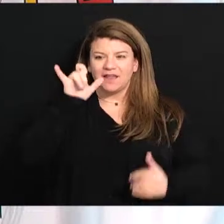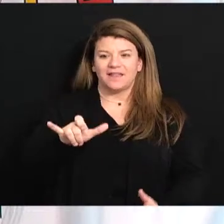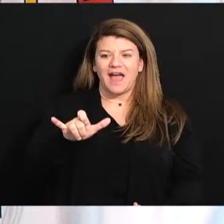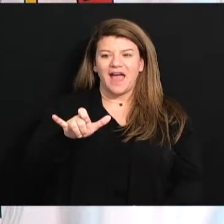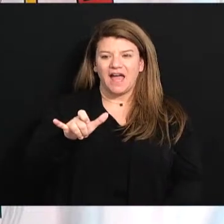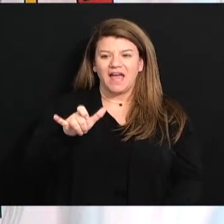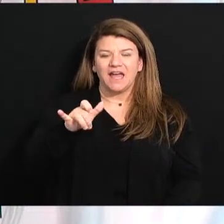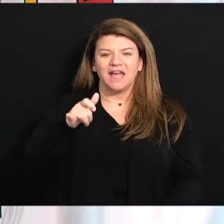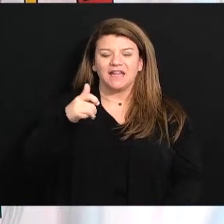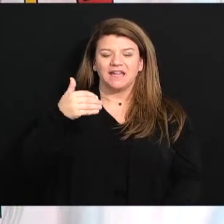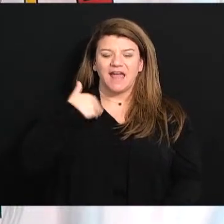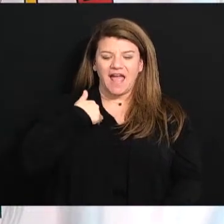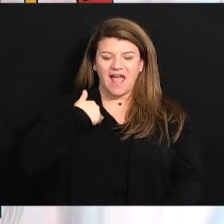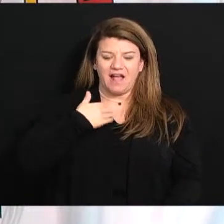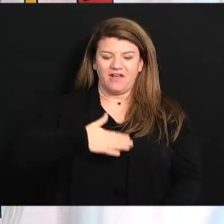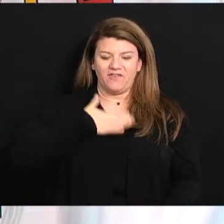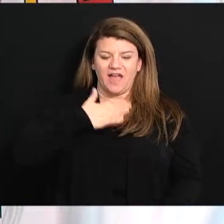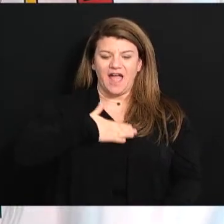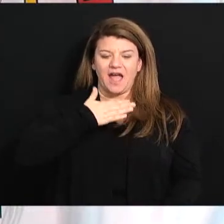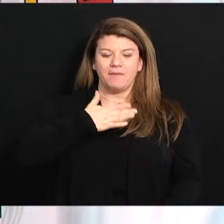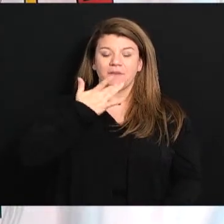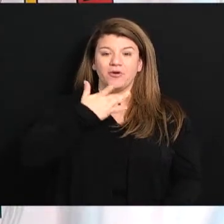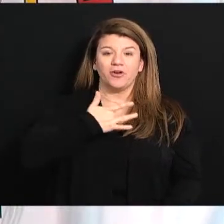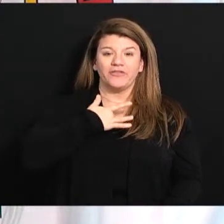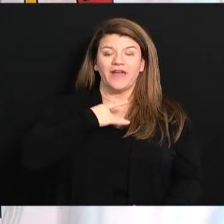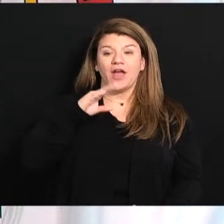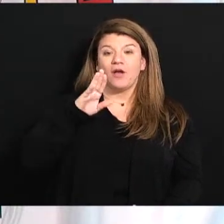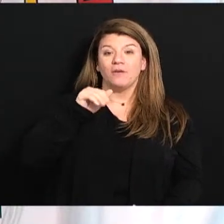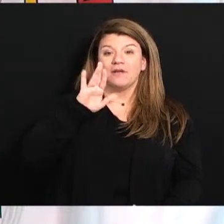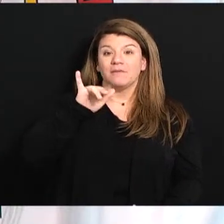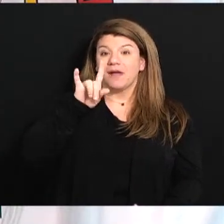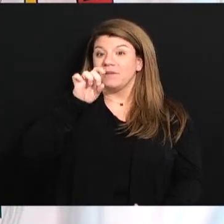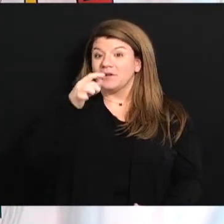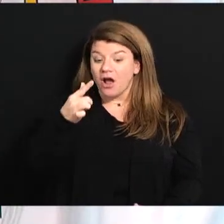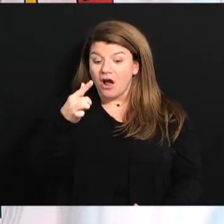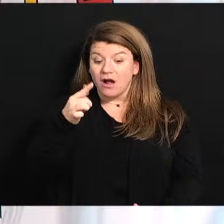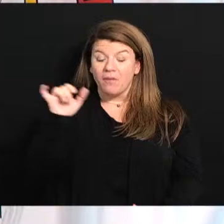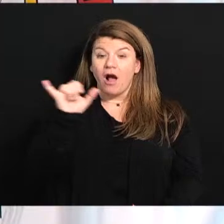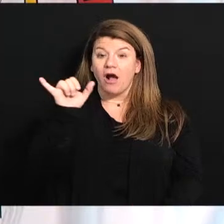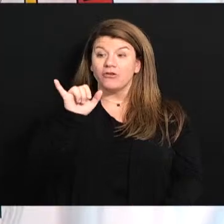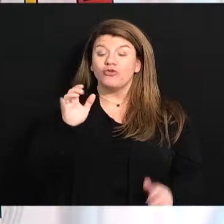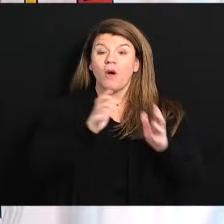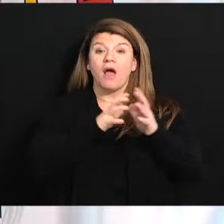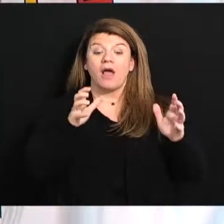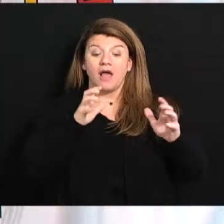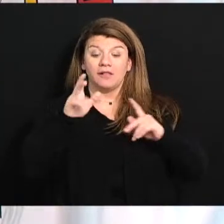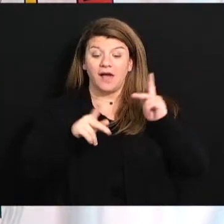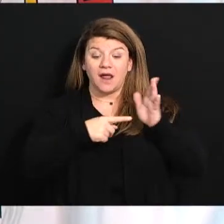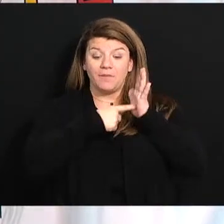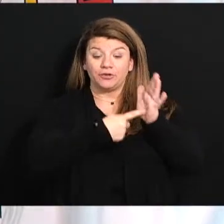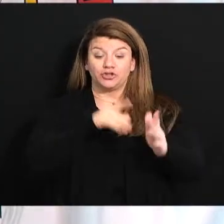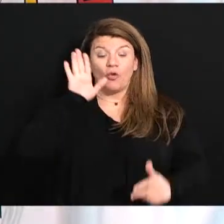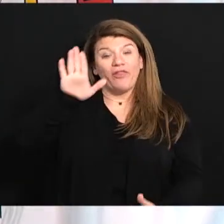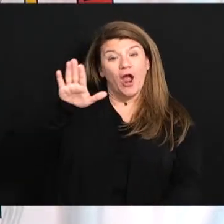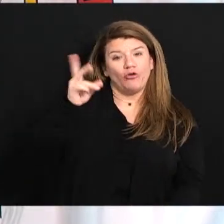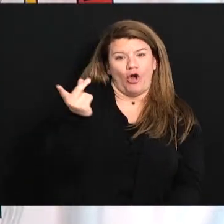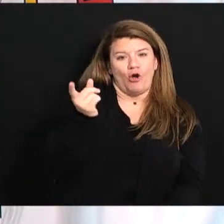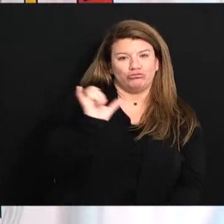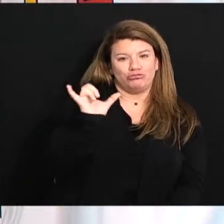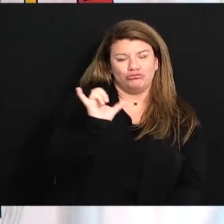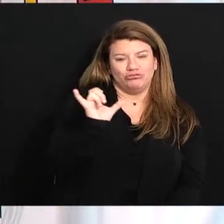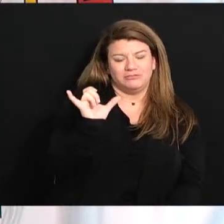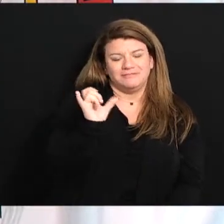got happy birthday greetings with baby dog, but then a lot of people show their own dogs and